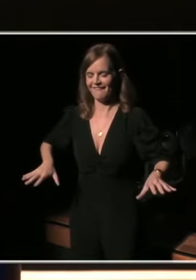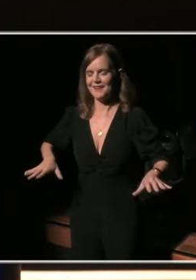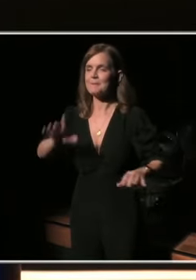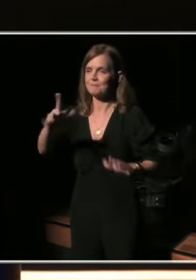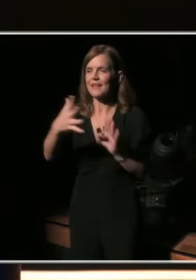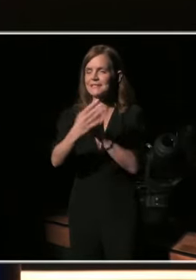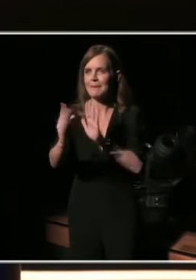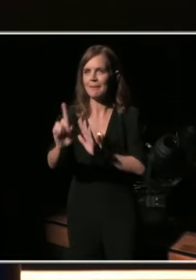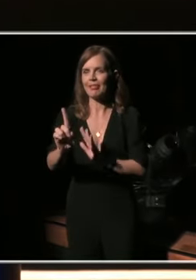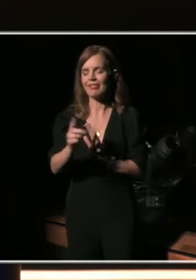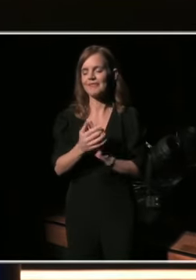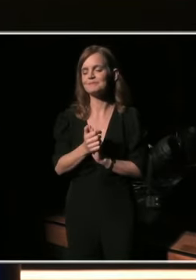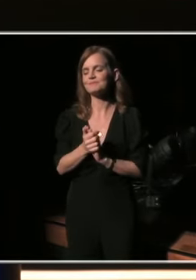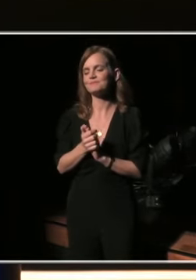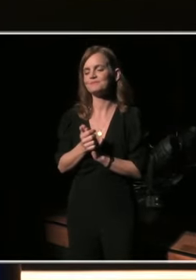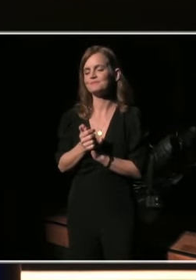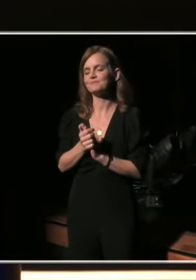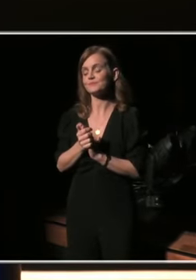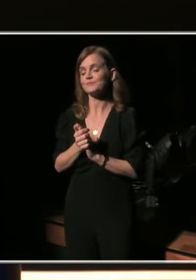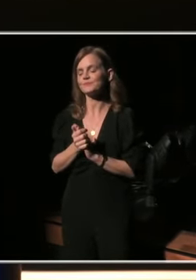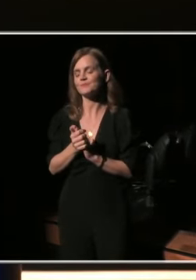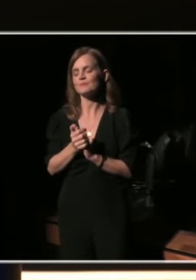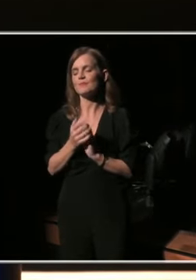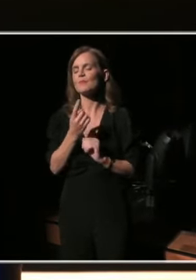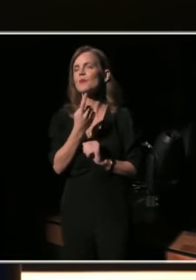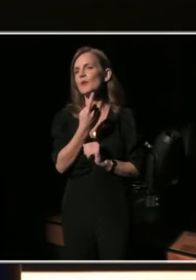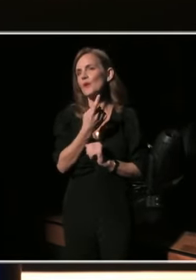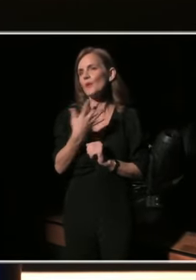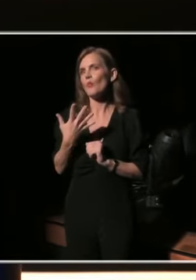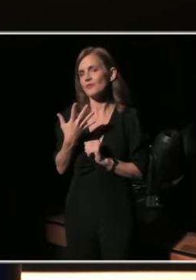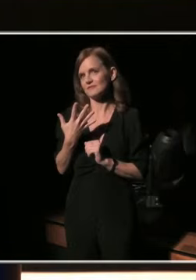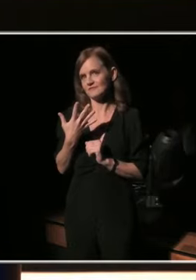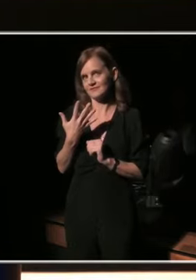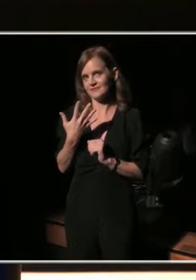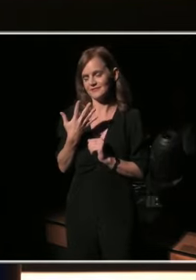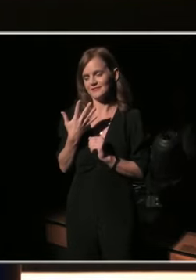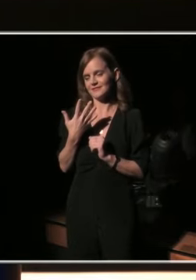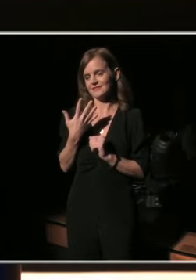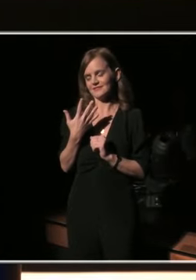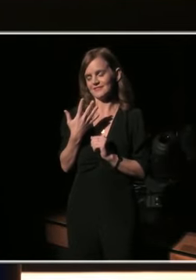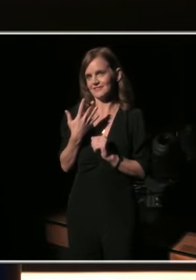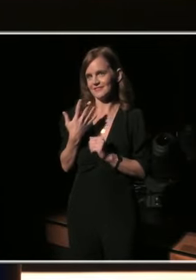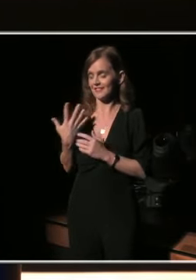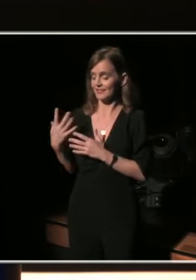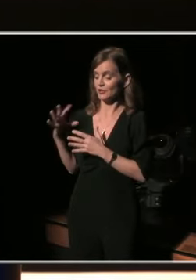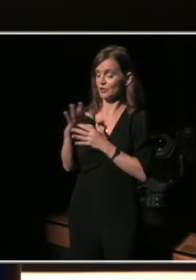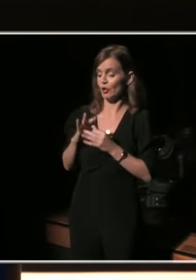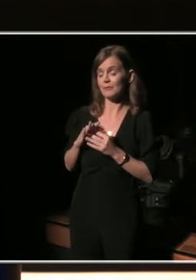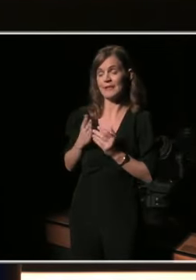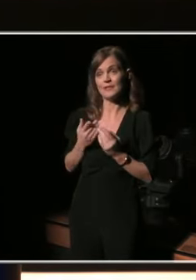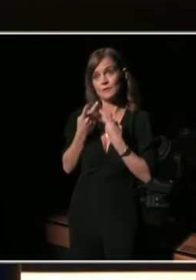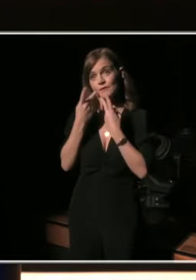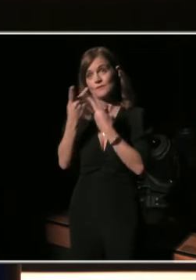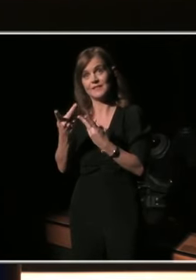I'll give you an example. There was one trip only that he joined me in Russia.